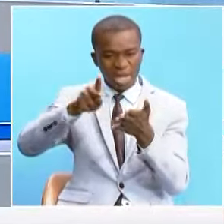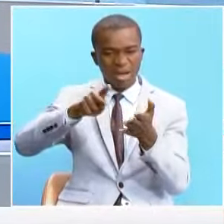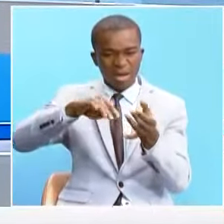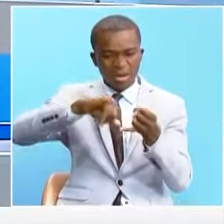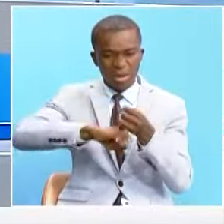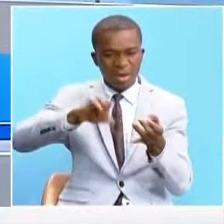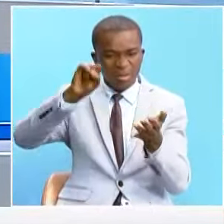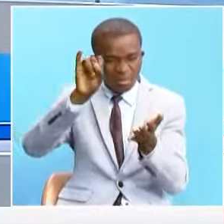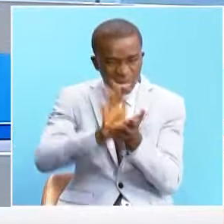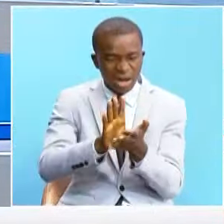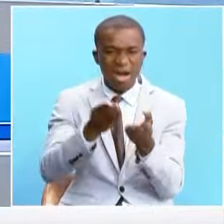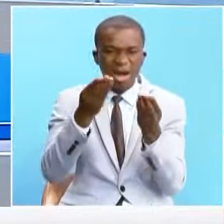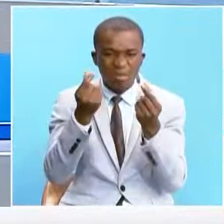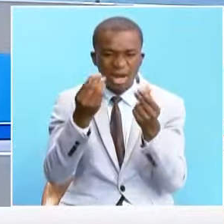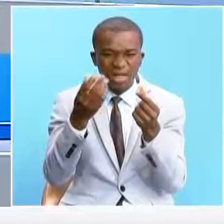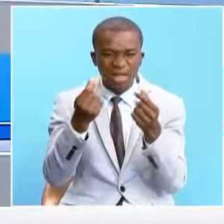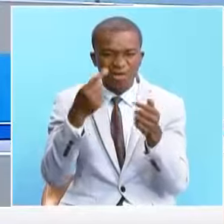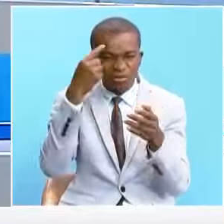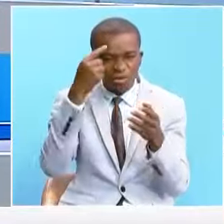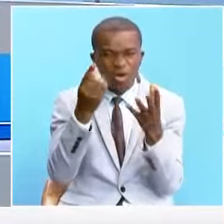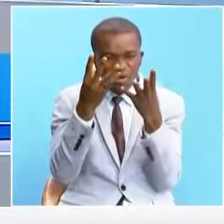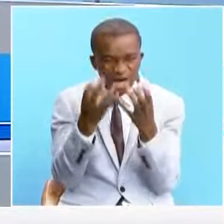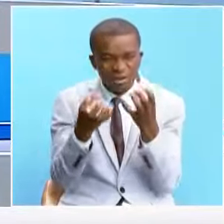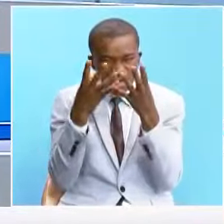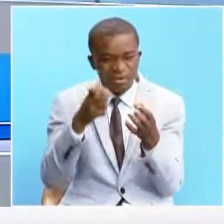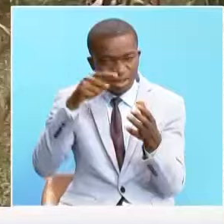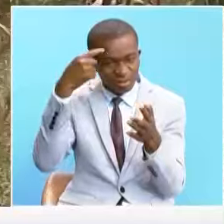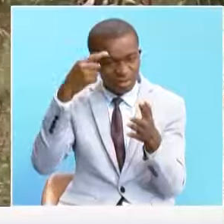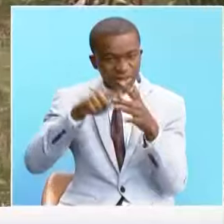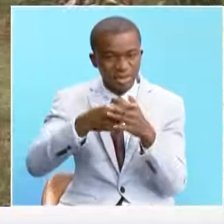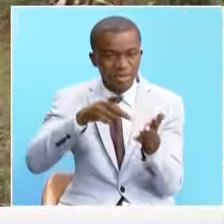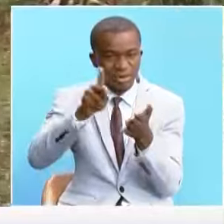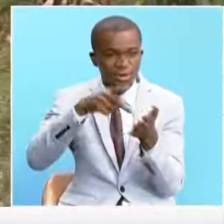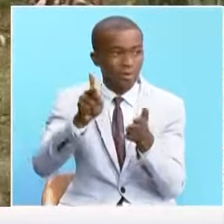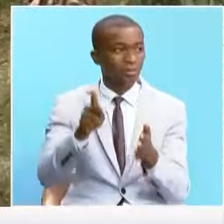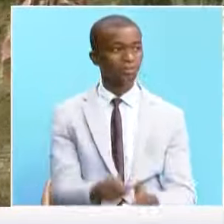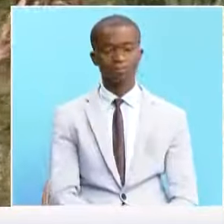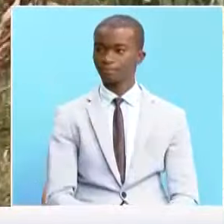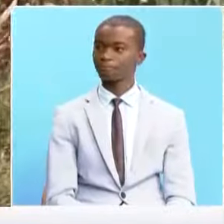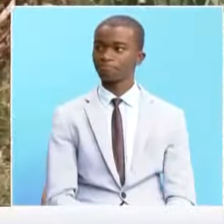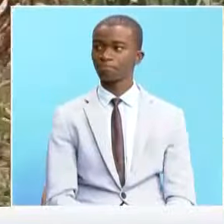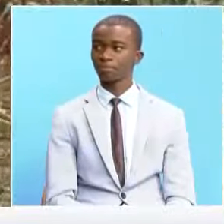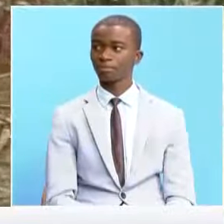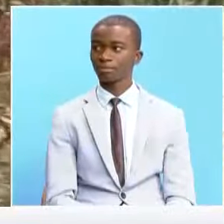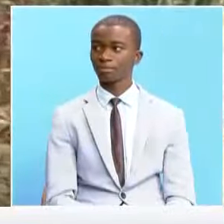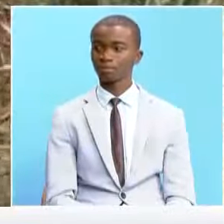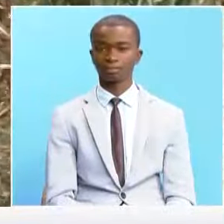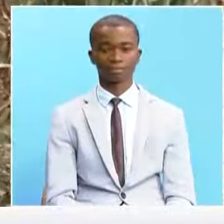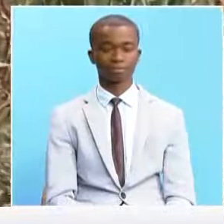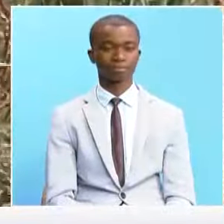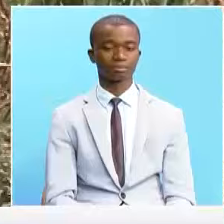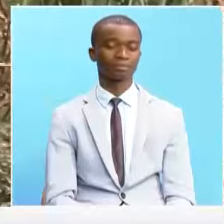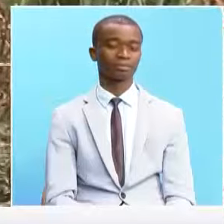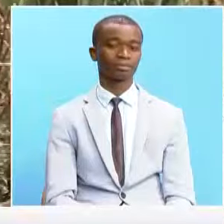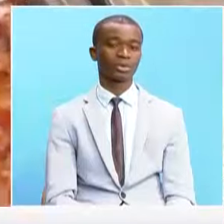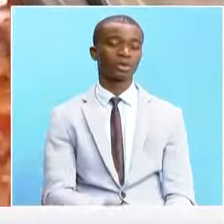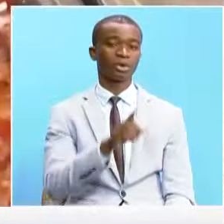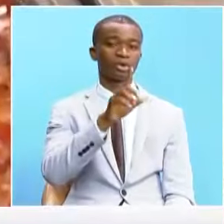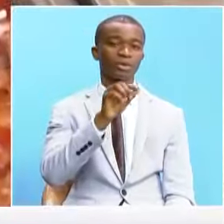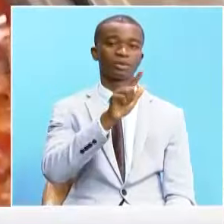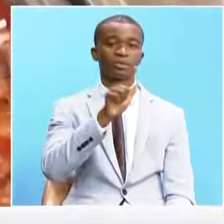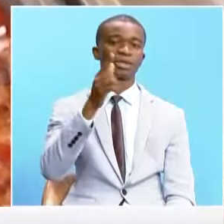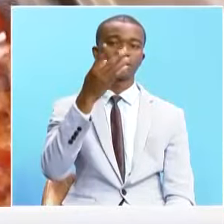cash transfer funds to vulnerable people. Here are the details. As the effects of the drought experienced during the last farming season